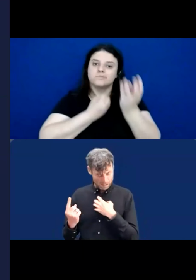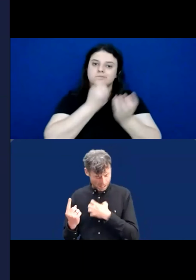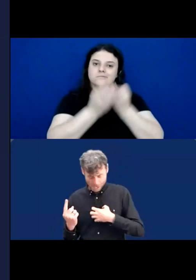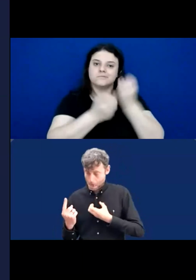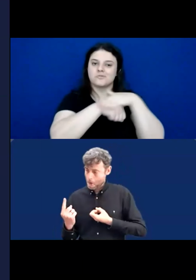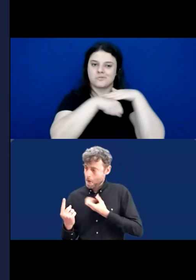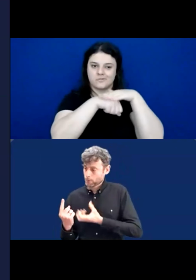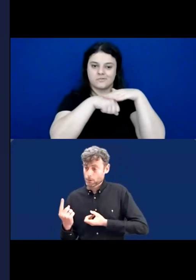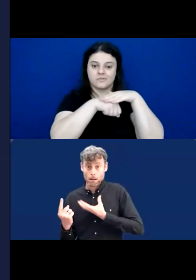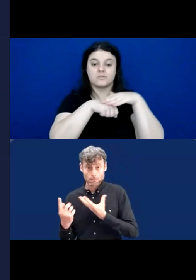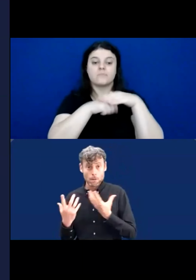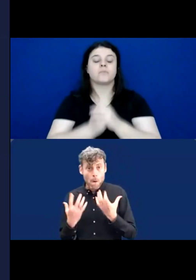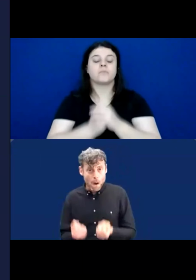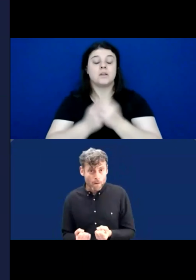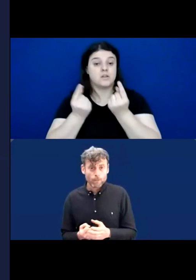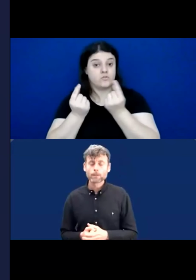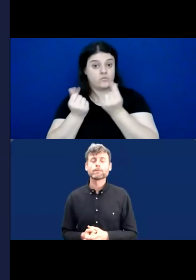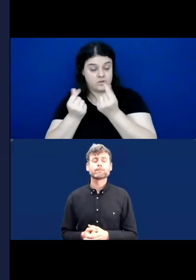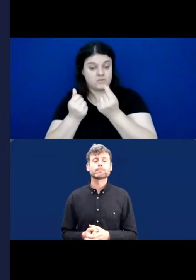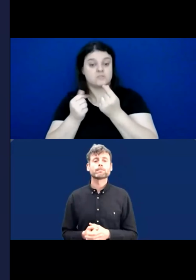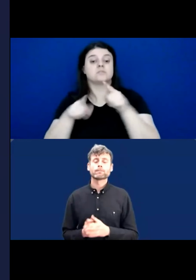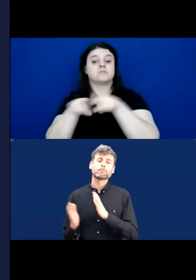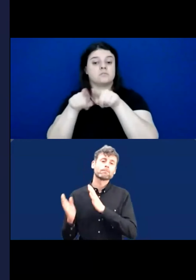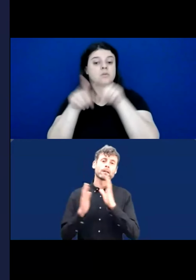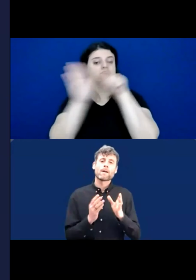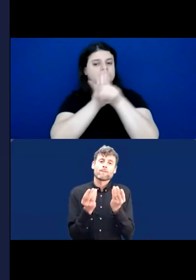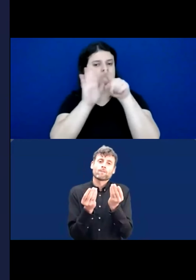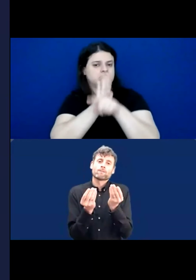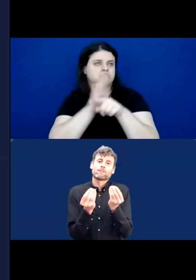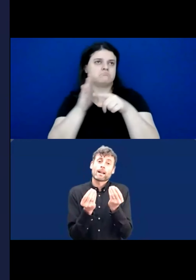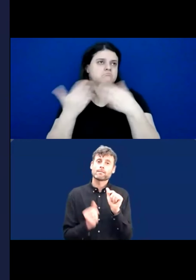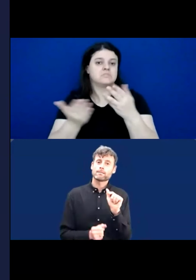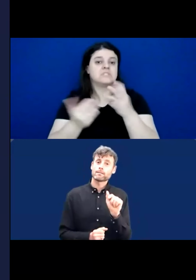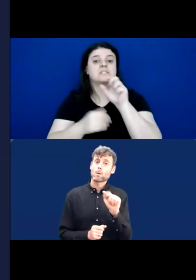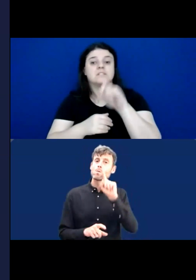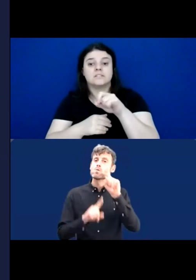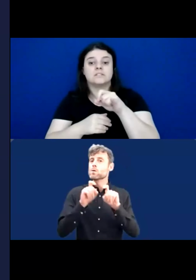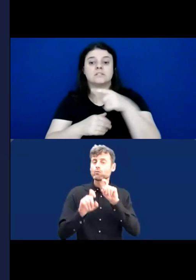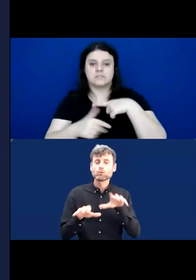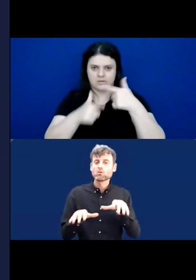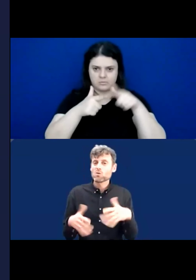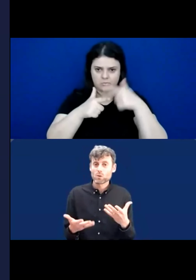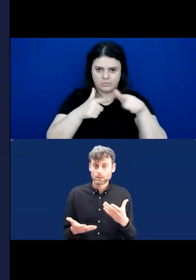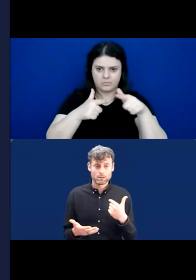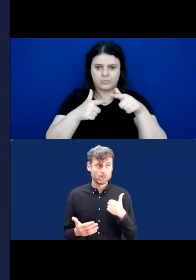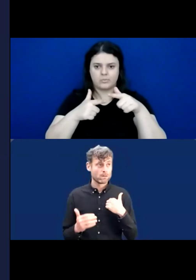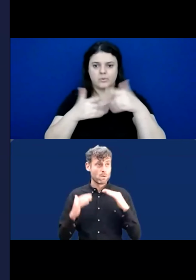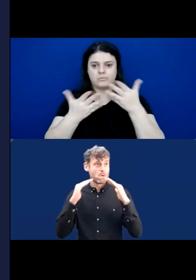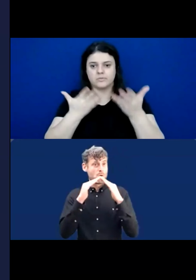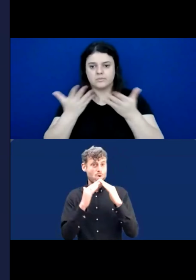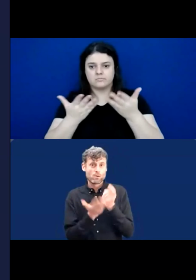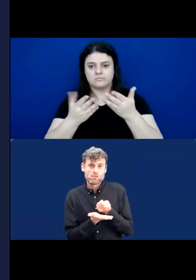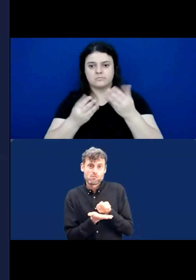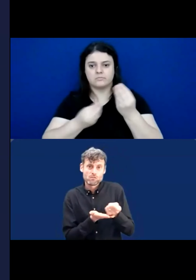And for financial situation, it's questions about if you've had problems with paying for rent